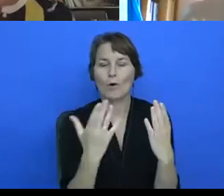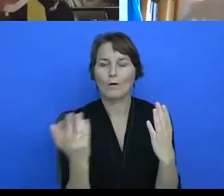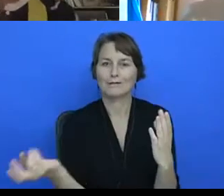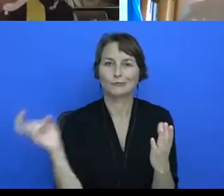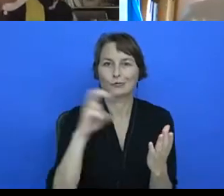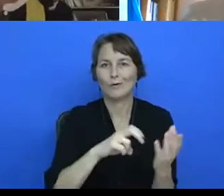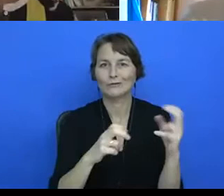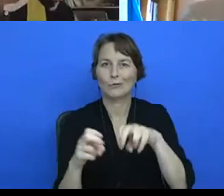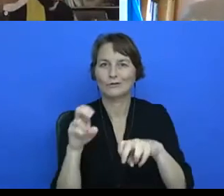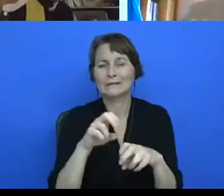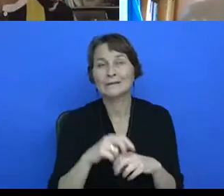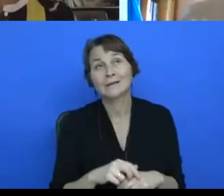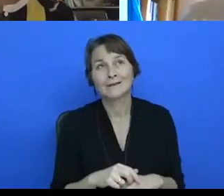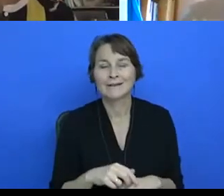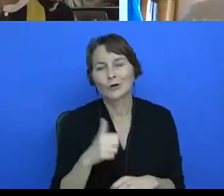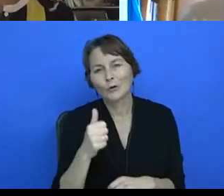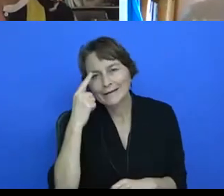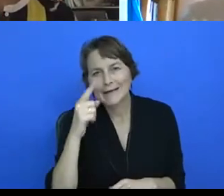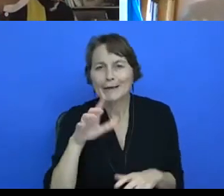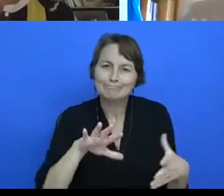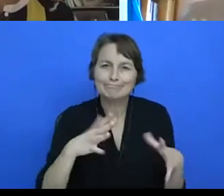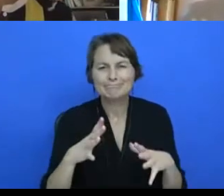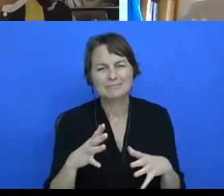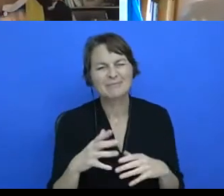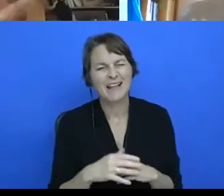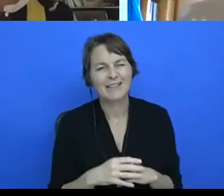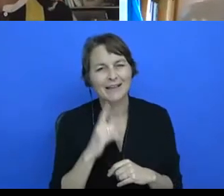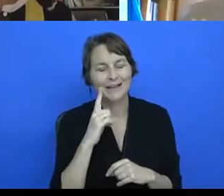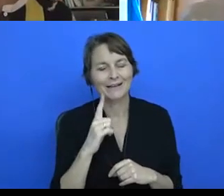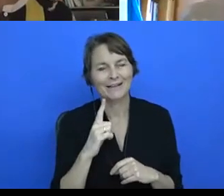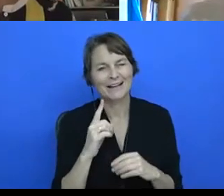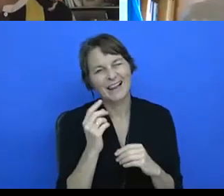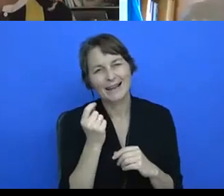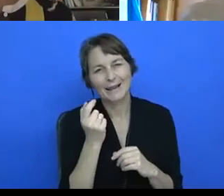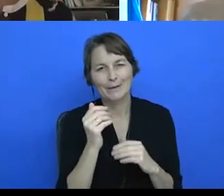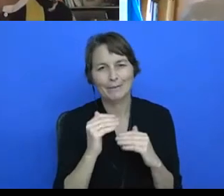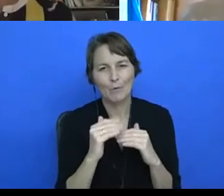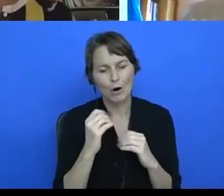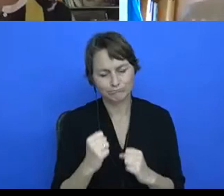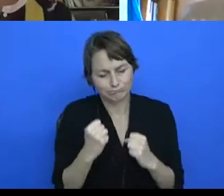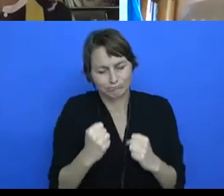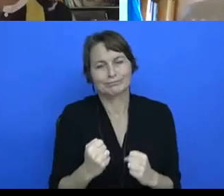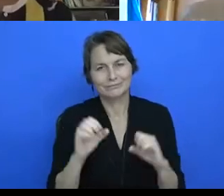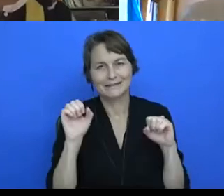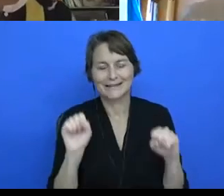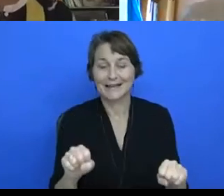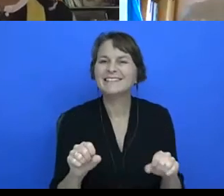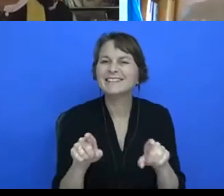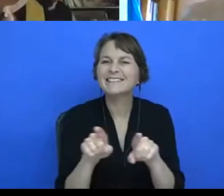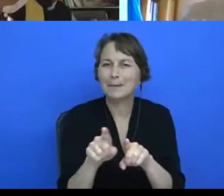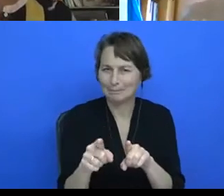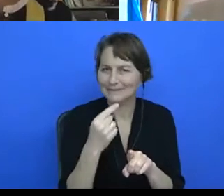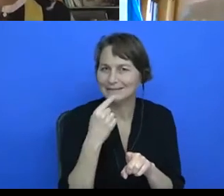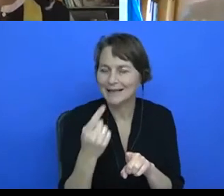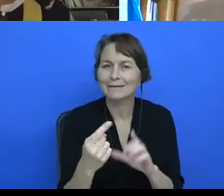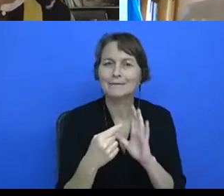idea, well, perhaps there we should have just been more courageous, in the sense as you have described it, Susan, start at 8 and then